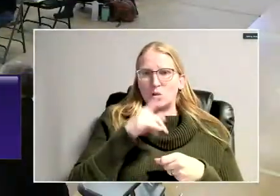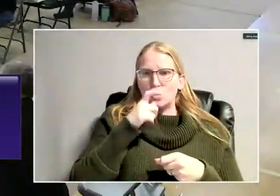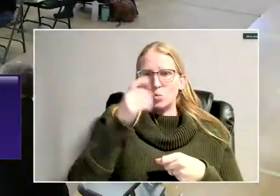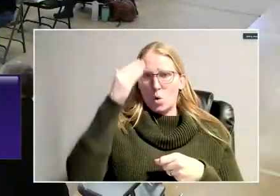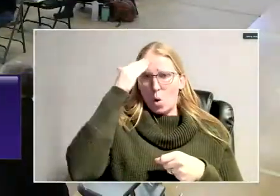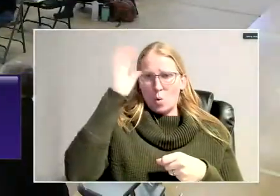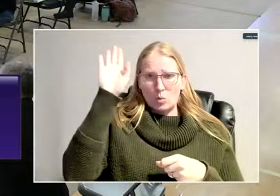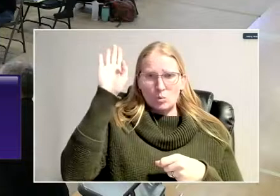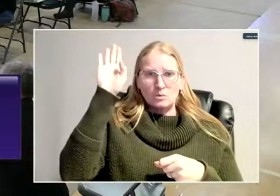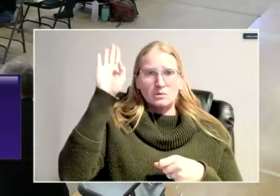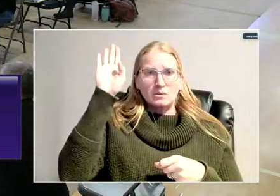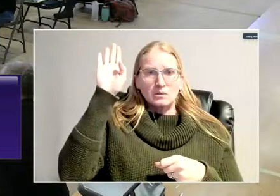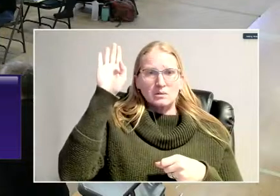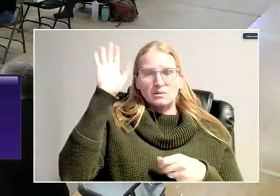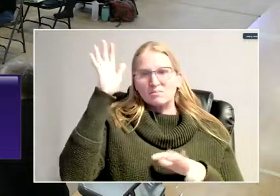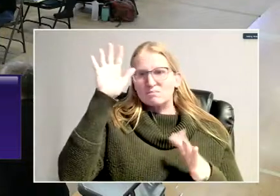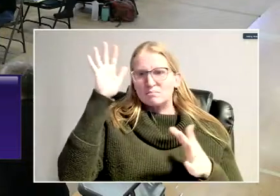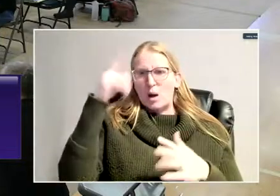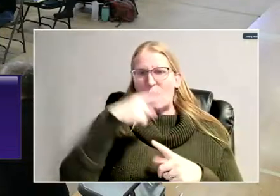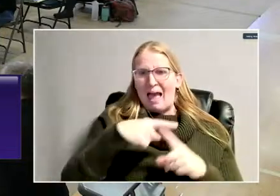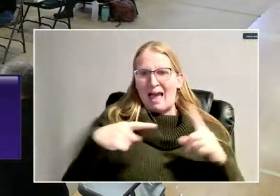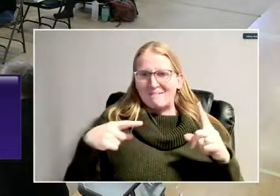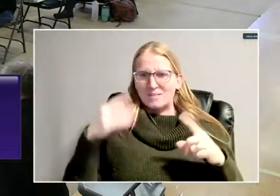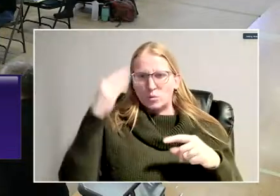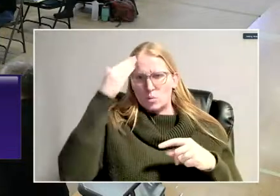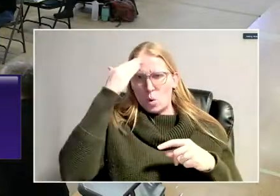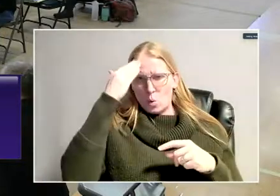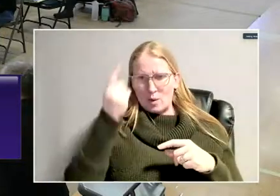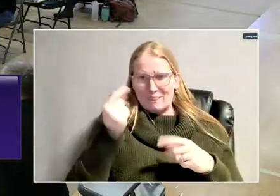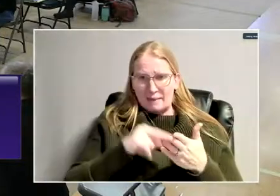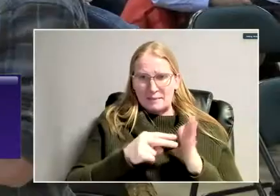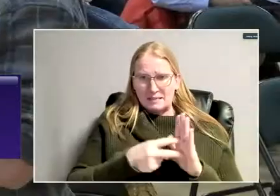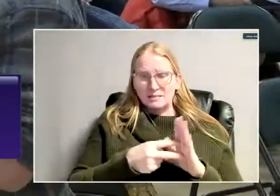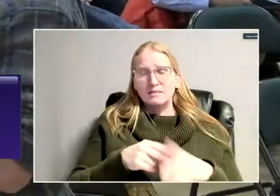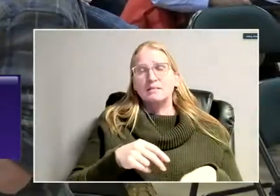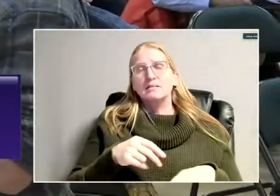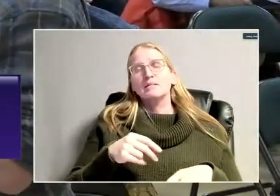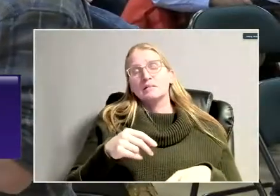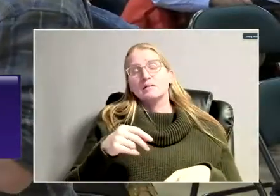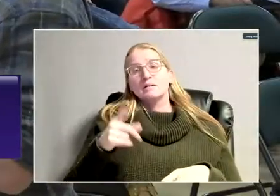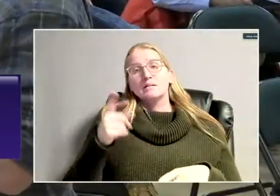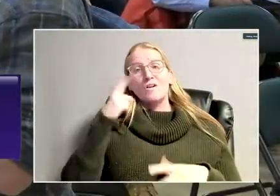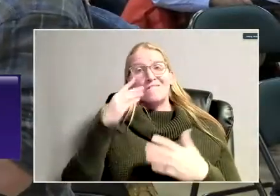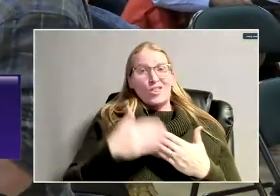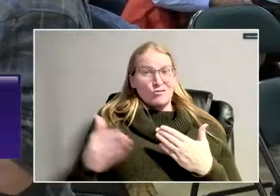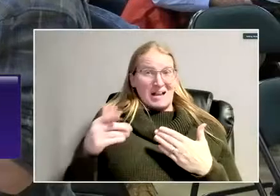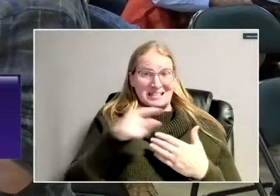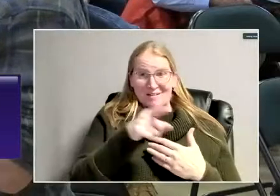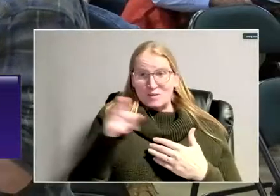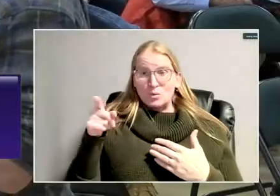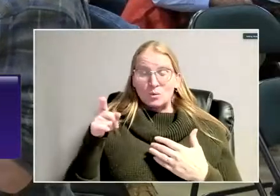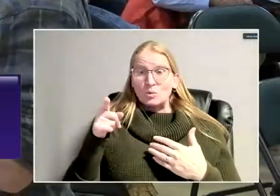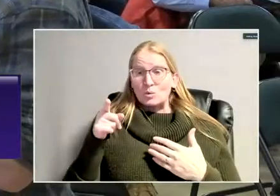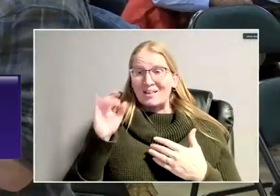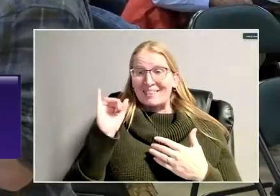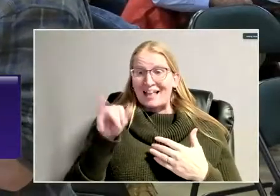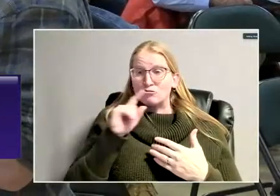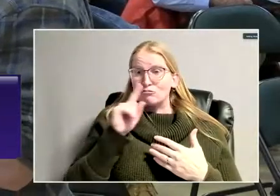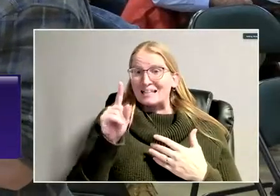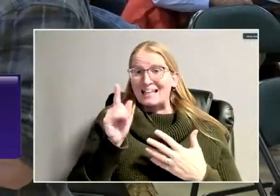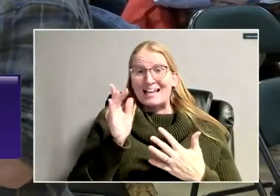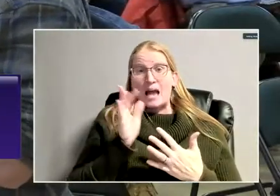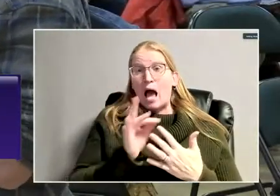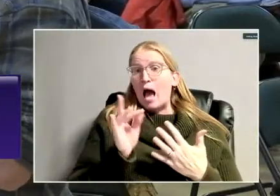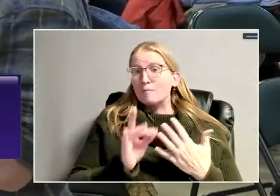that's approximately half um for the rest of you it is very simply the option on a ballot